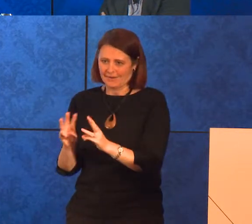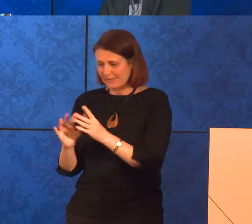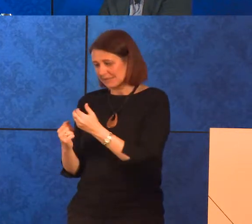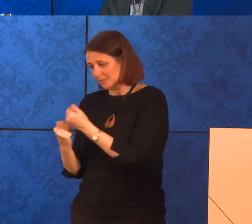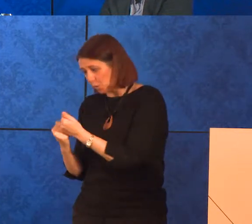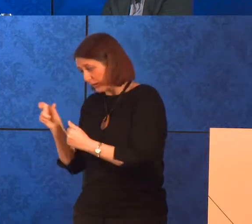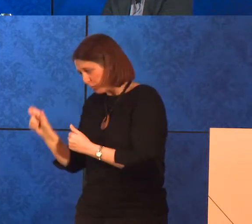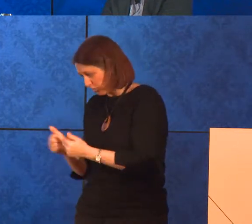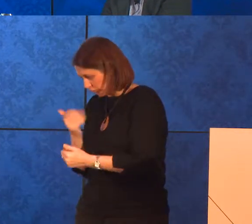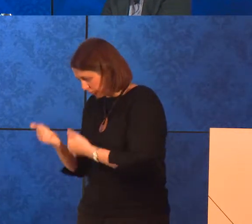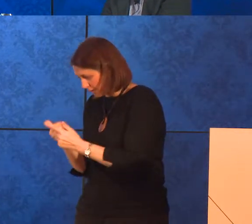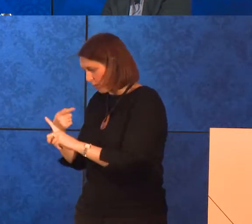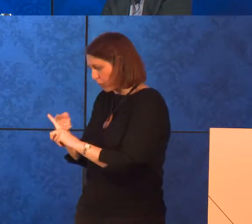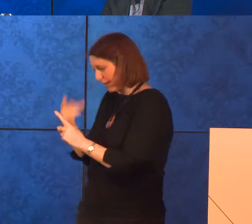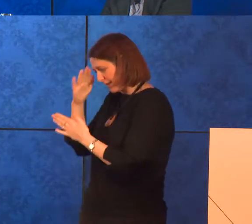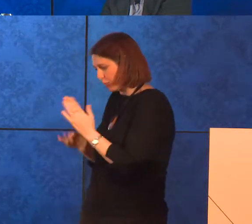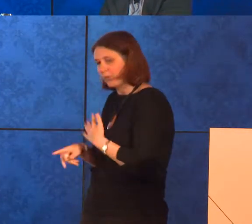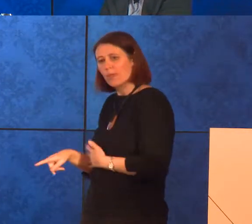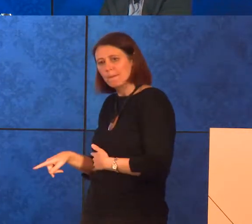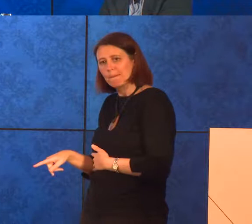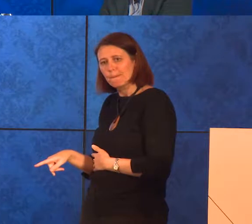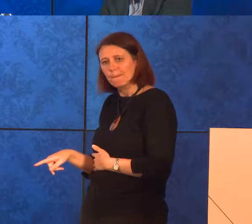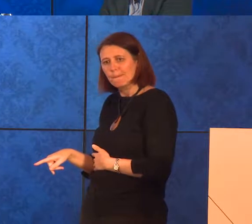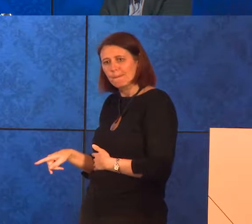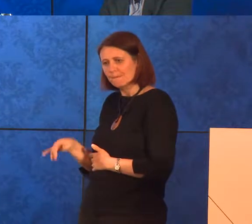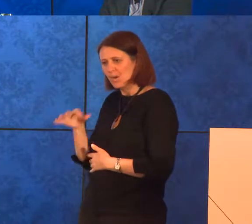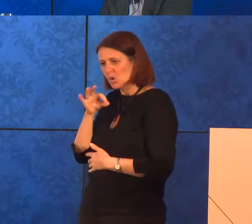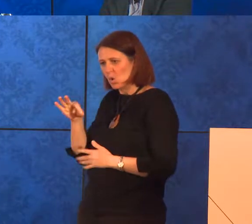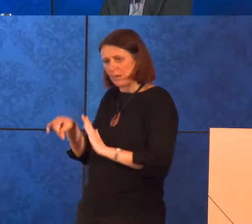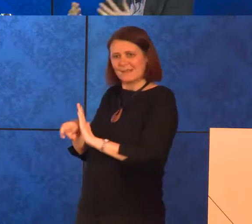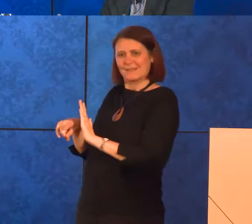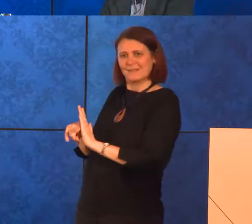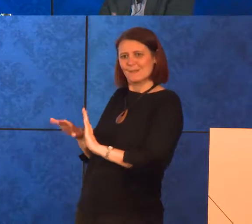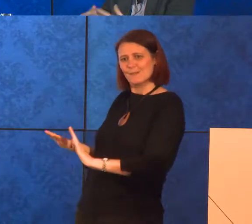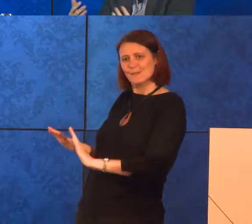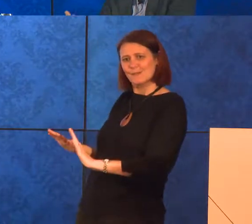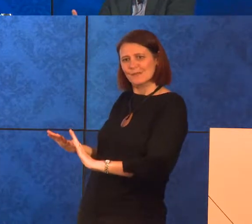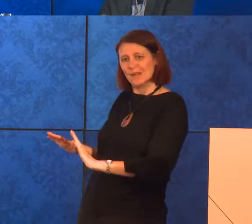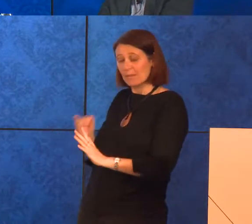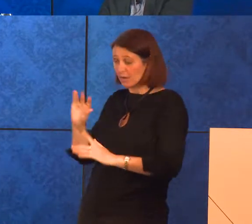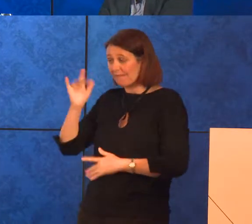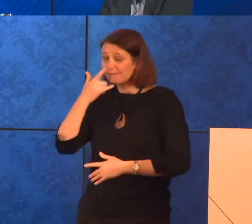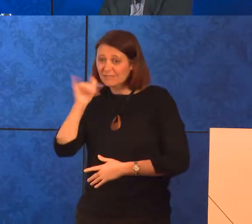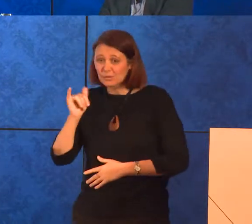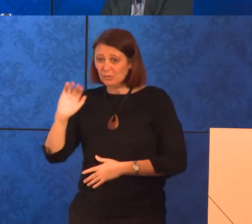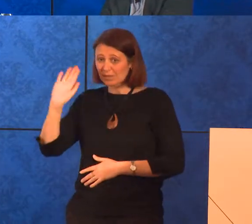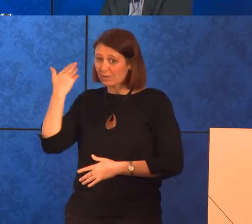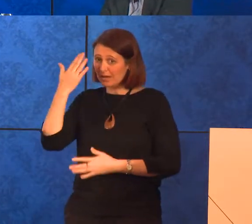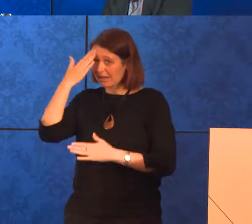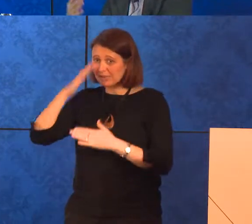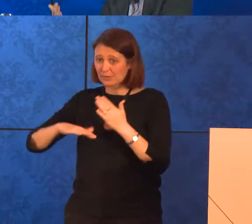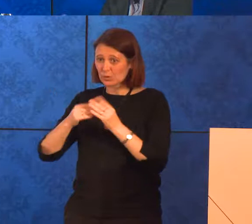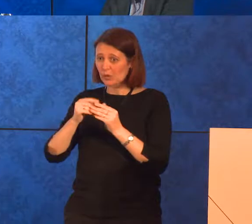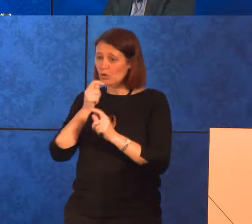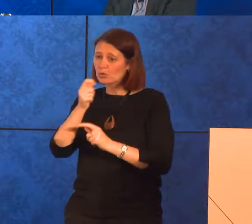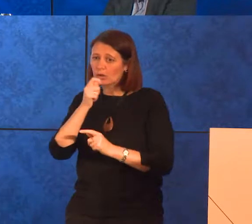supports that person, so it's a positive experience for them and not a negative one. And unfortunately, we have had experiences where journalists